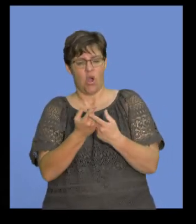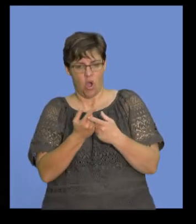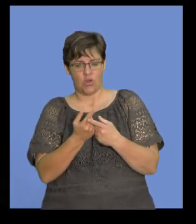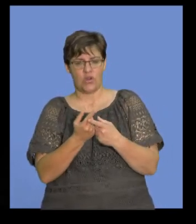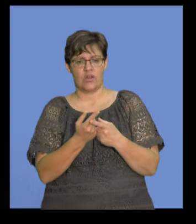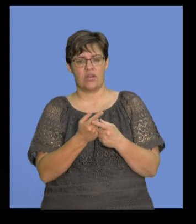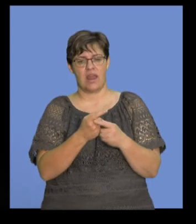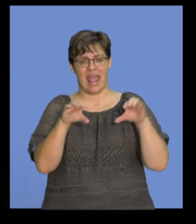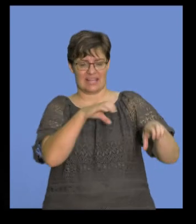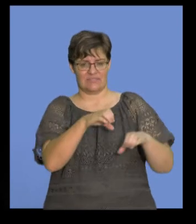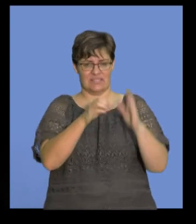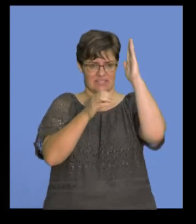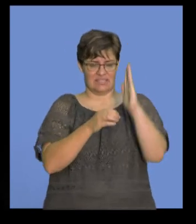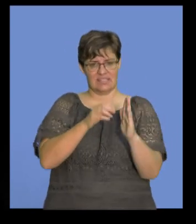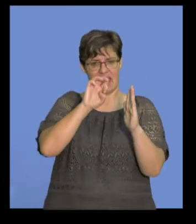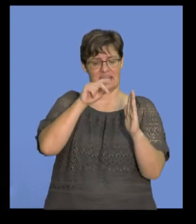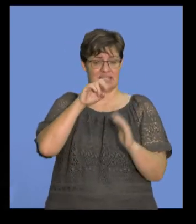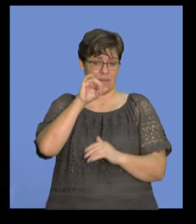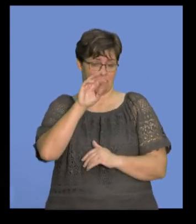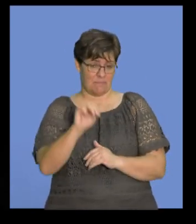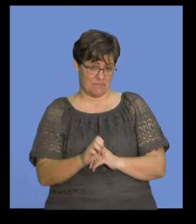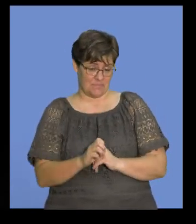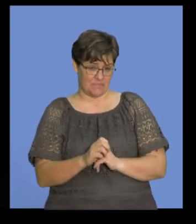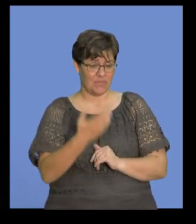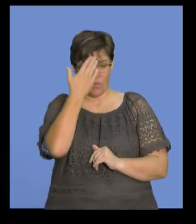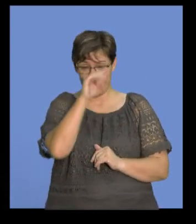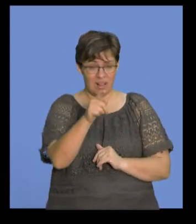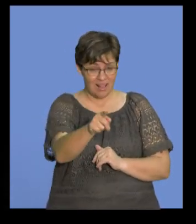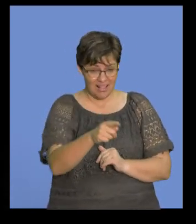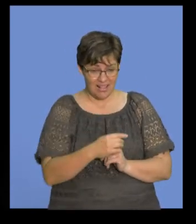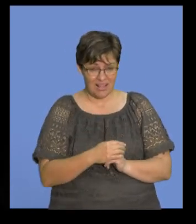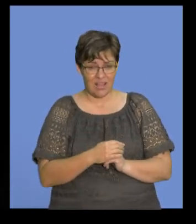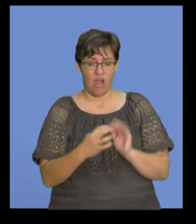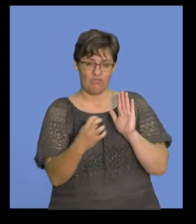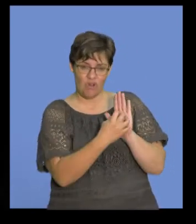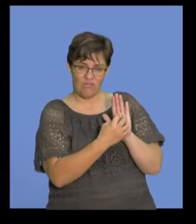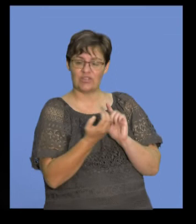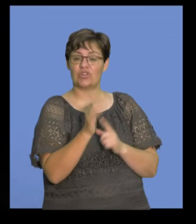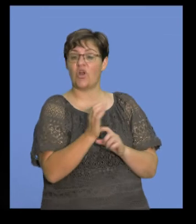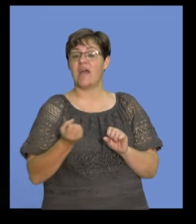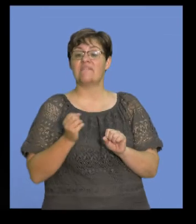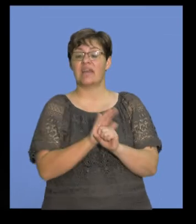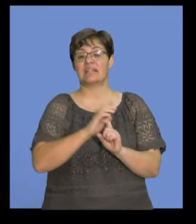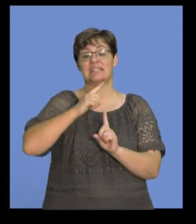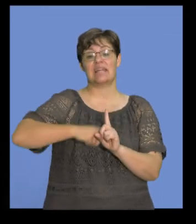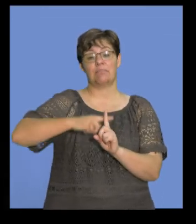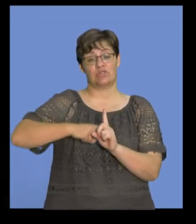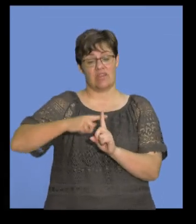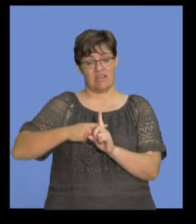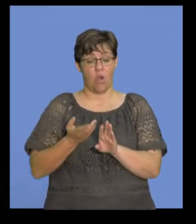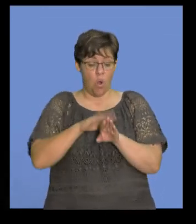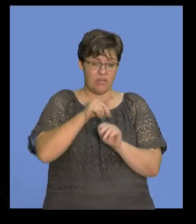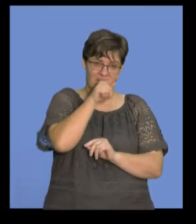various factors on enzyme activity. So if we remember that, we know that the graph illustrates the effect